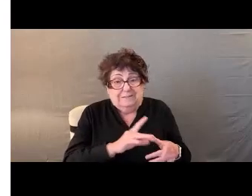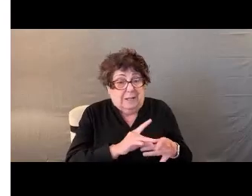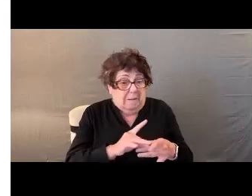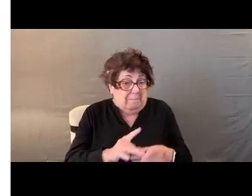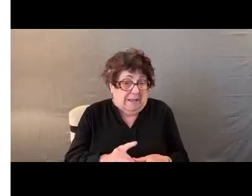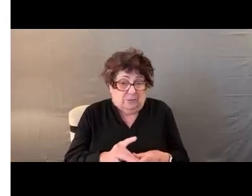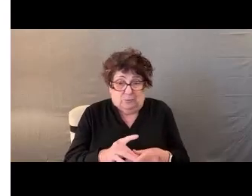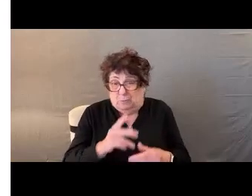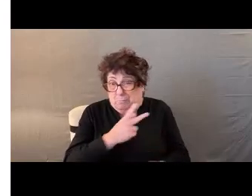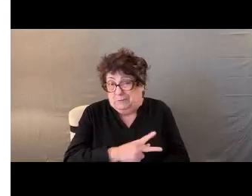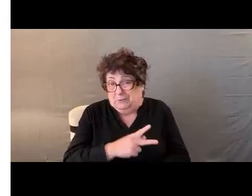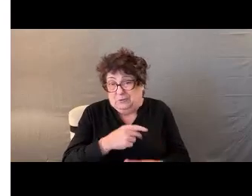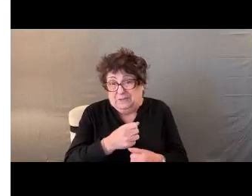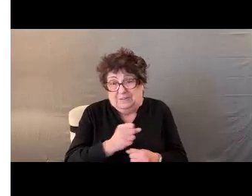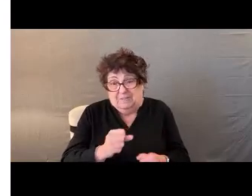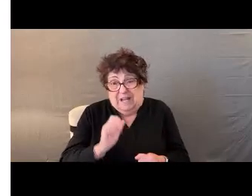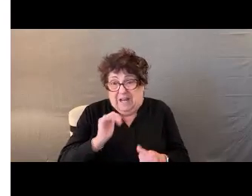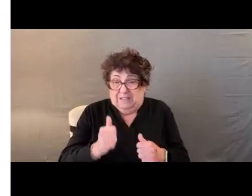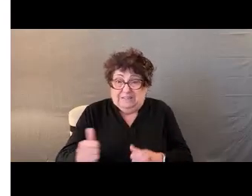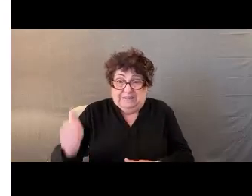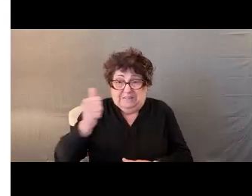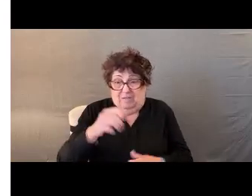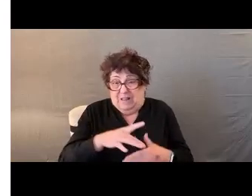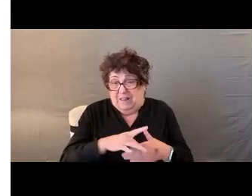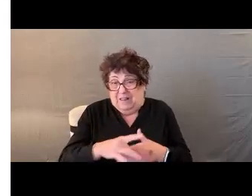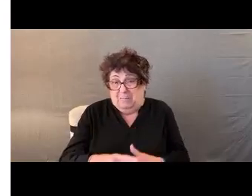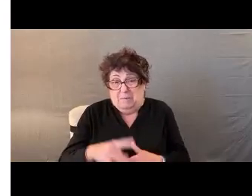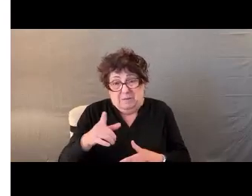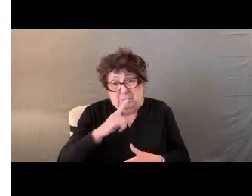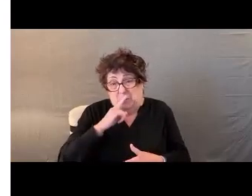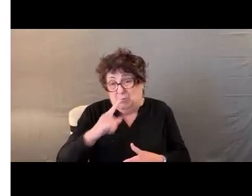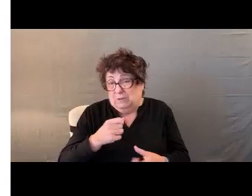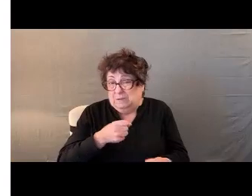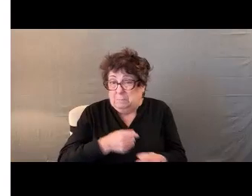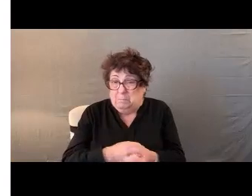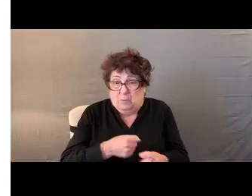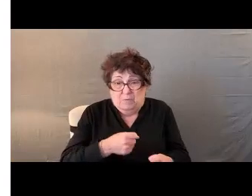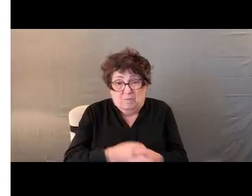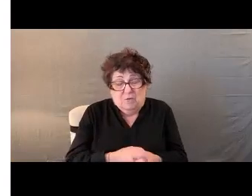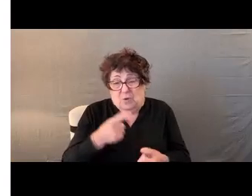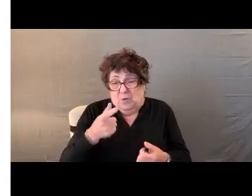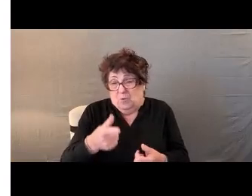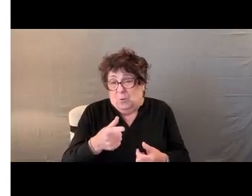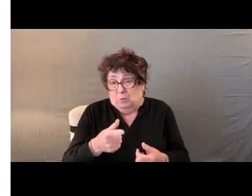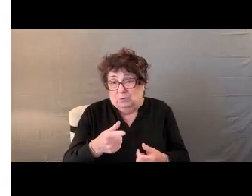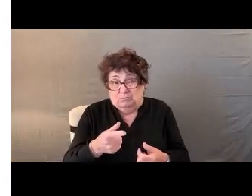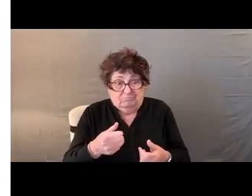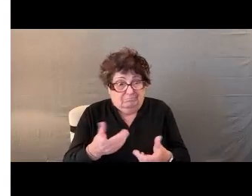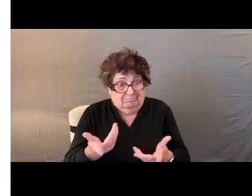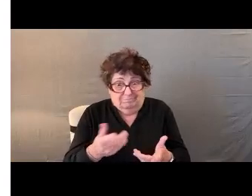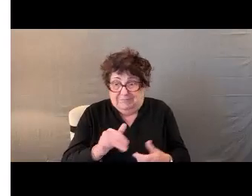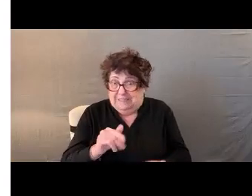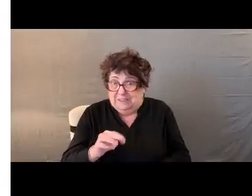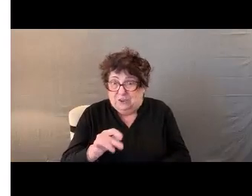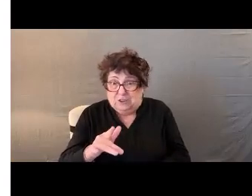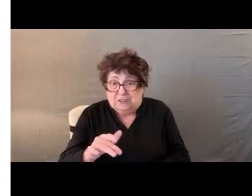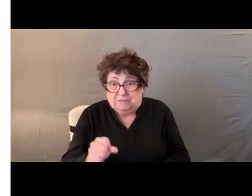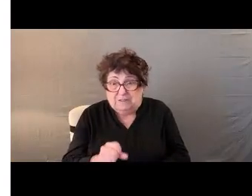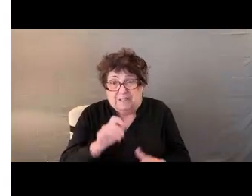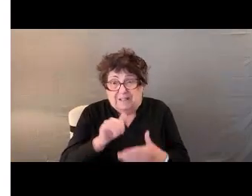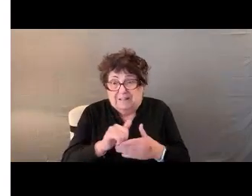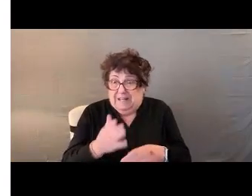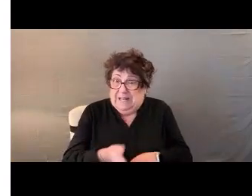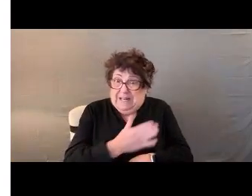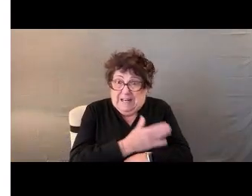highly supportive of any of those initiatives that enhance patient safety and access to care. So we've been very fortunate in that regard. The